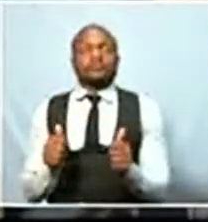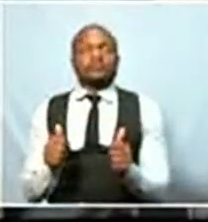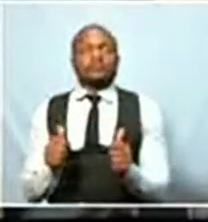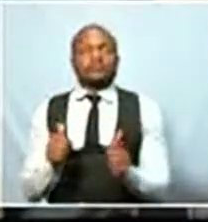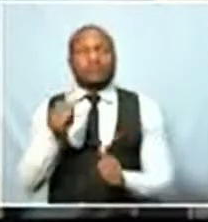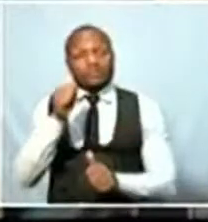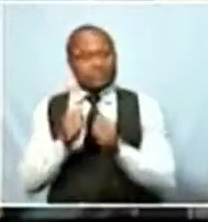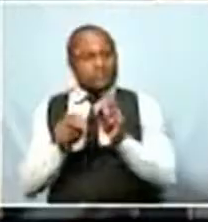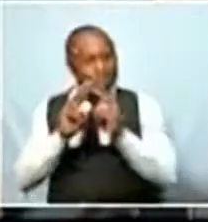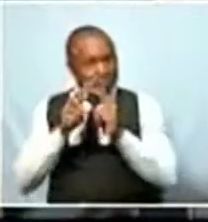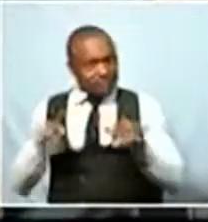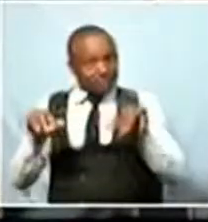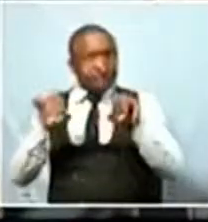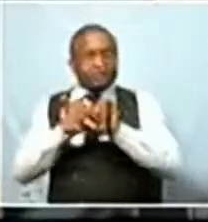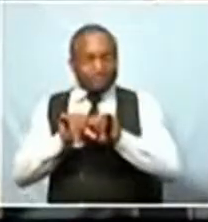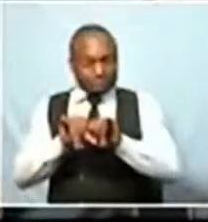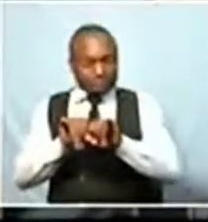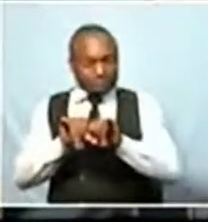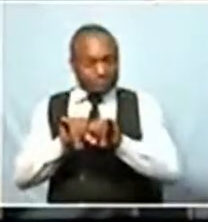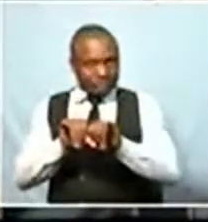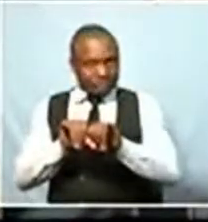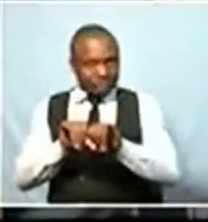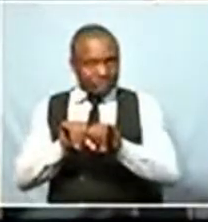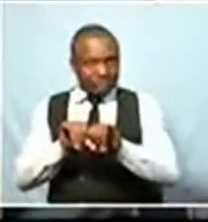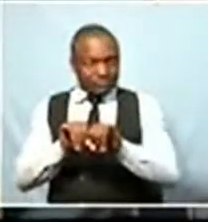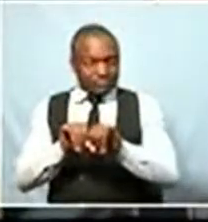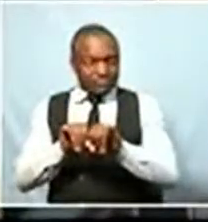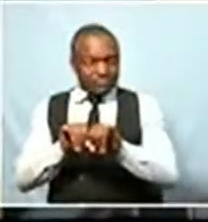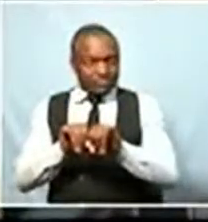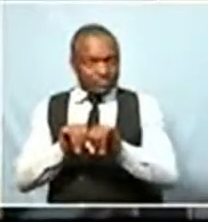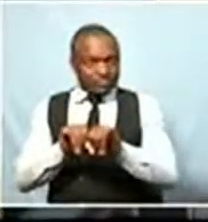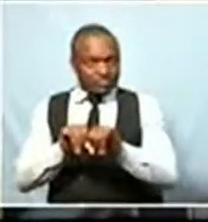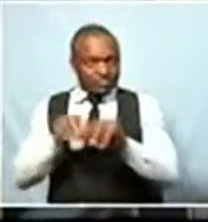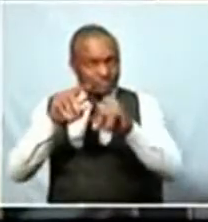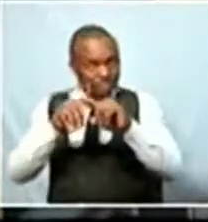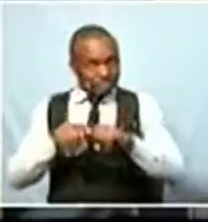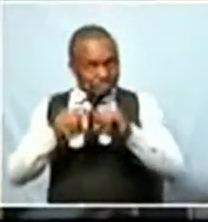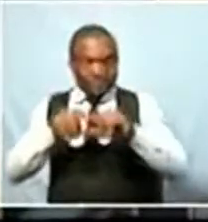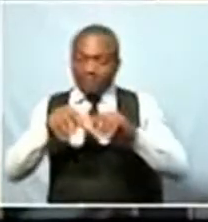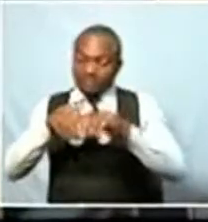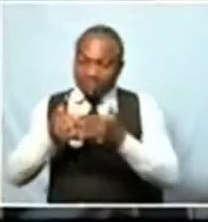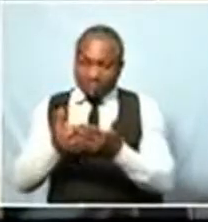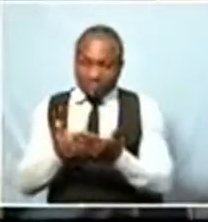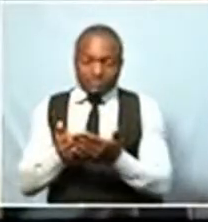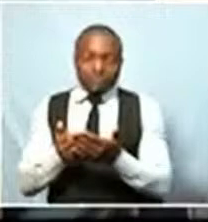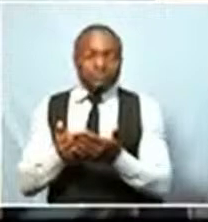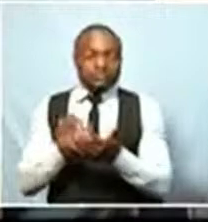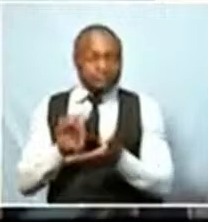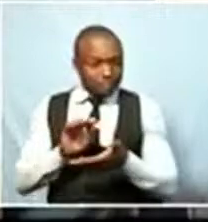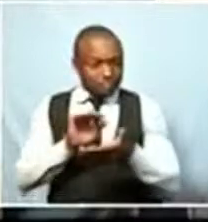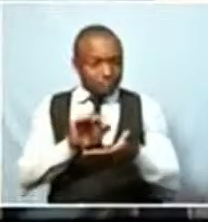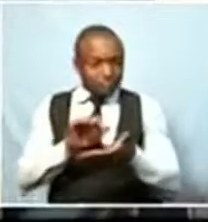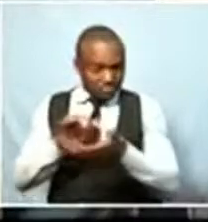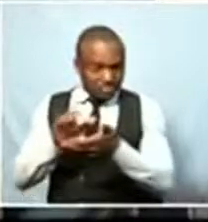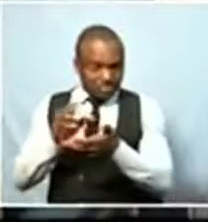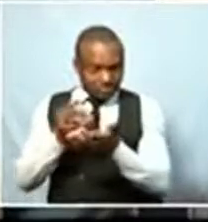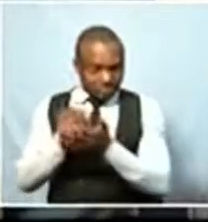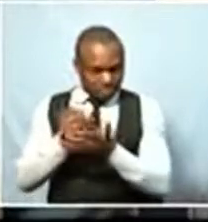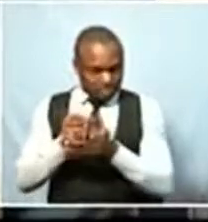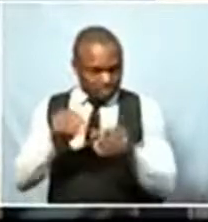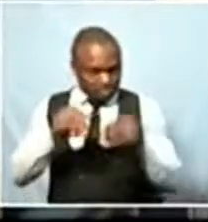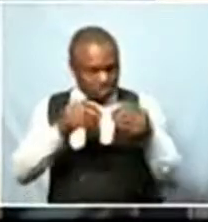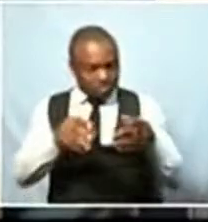which is very key, and this depends on how the appropriated funds to